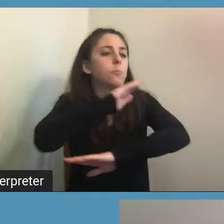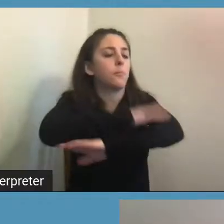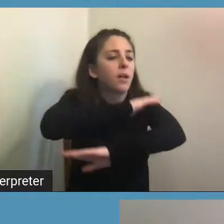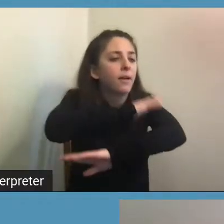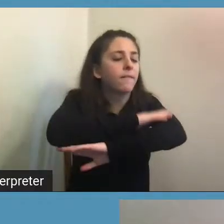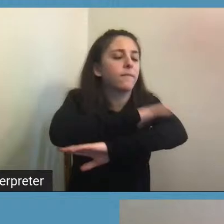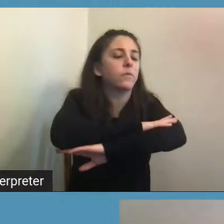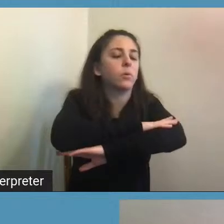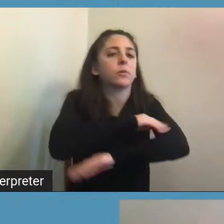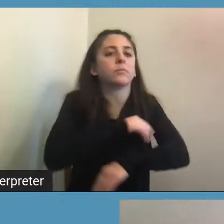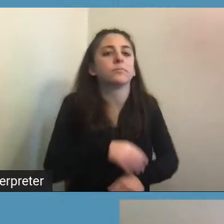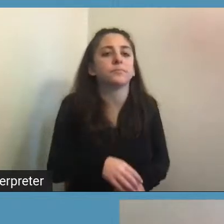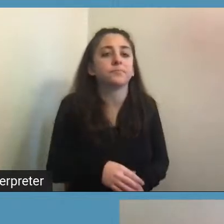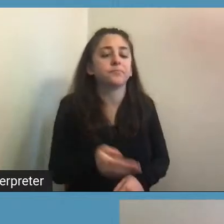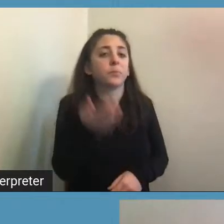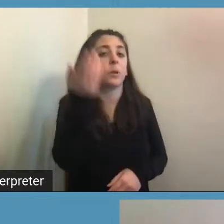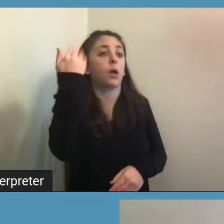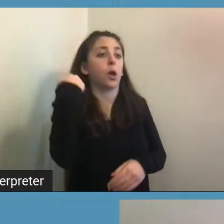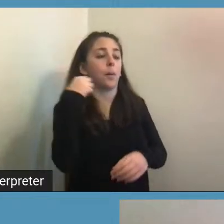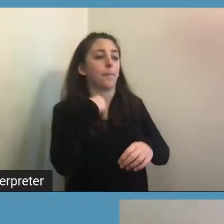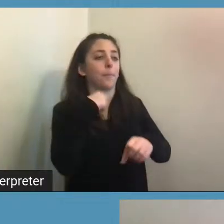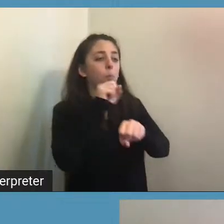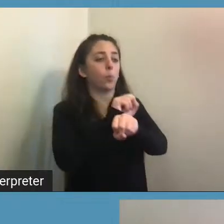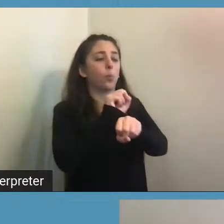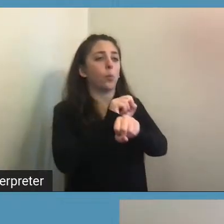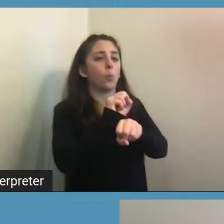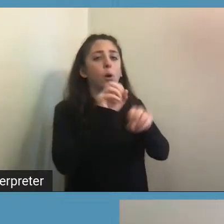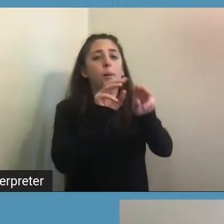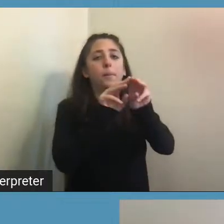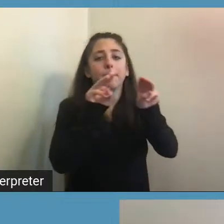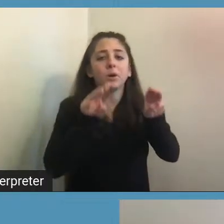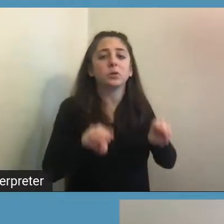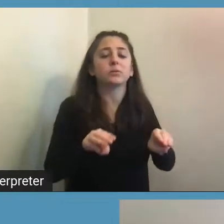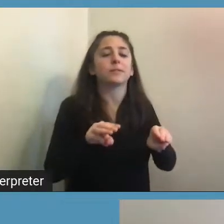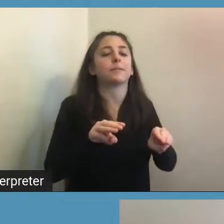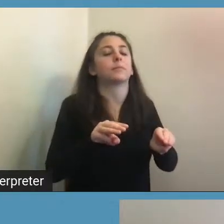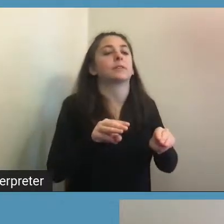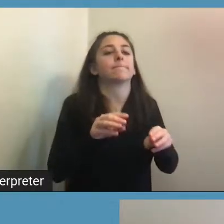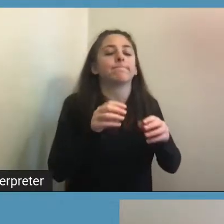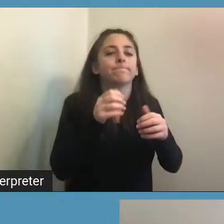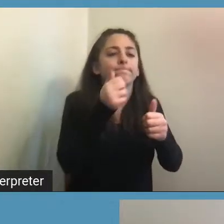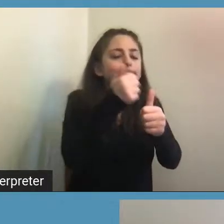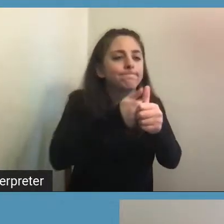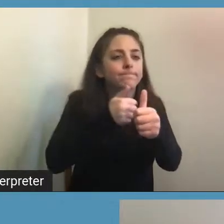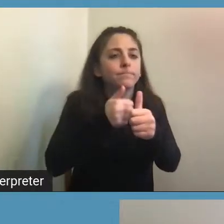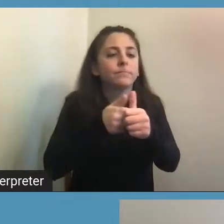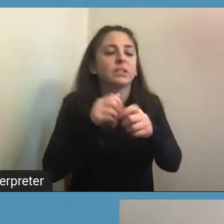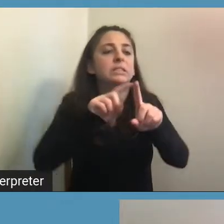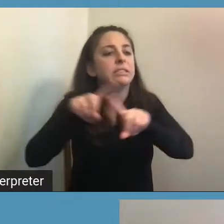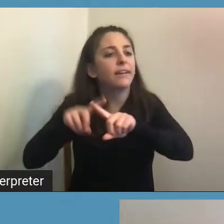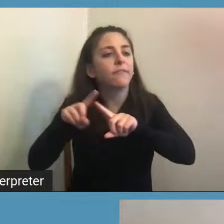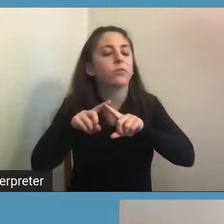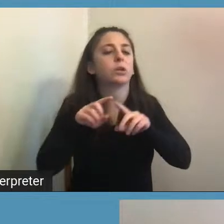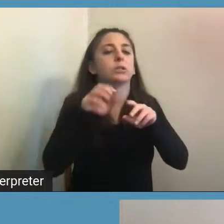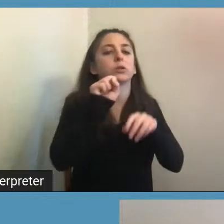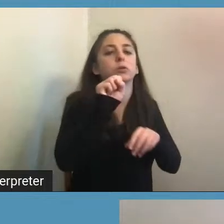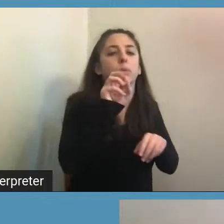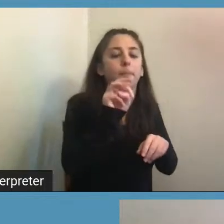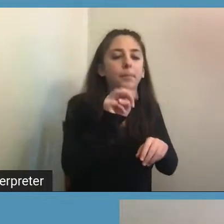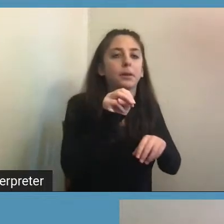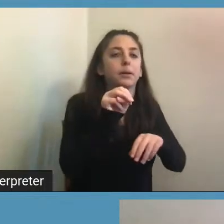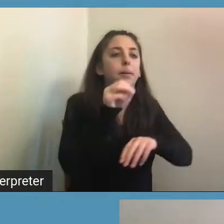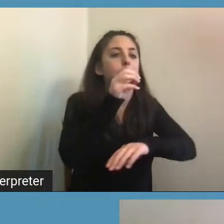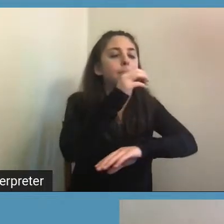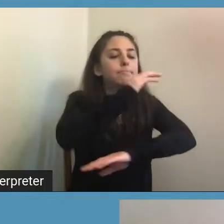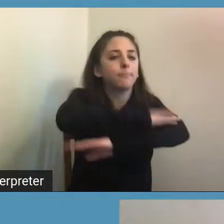I used to work at, each one of us did a different social media channel. So we would get together each week and try and create that cadence. It